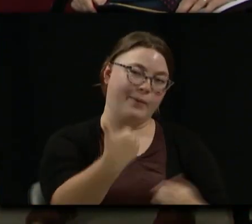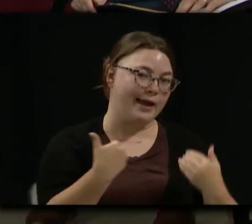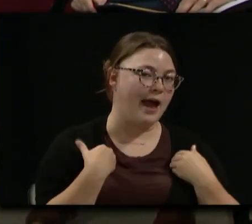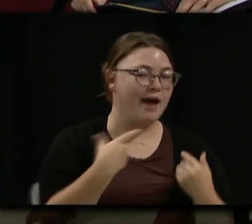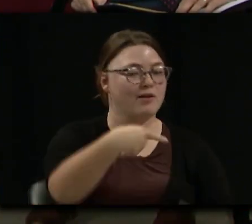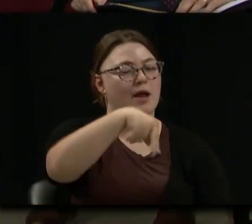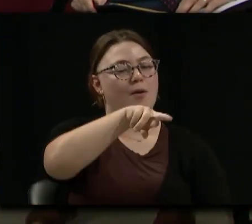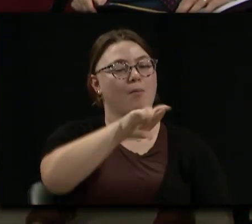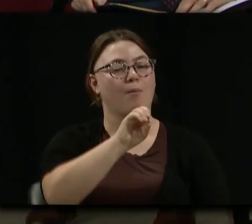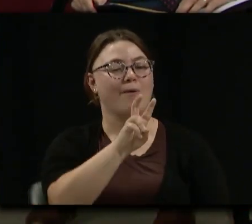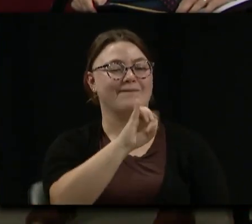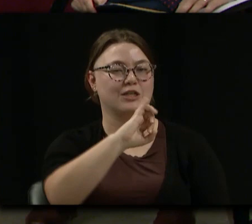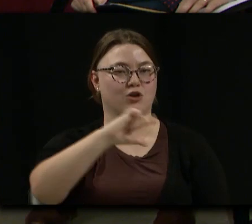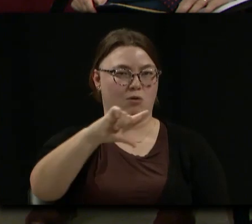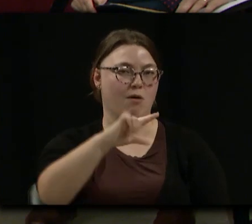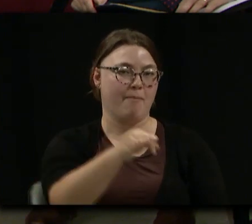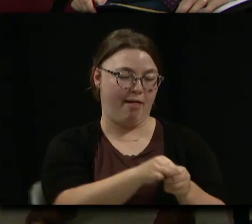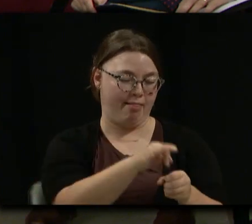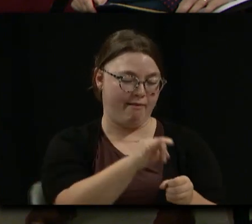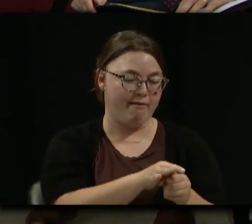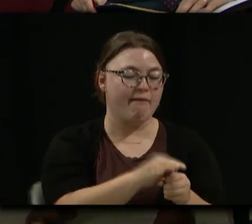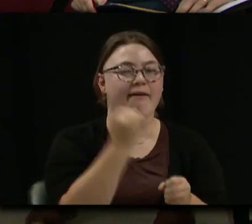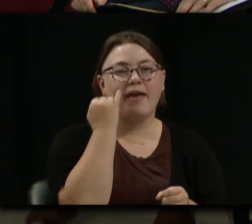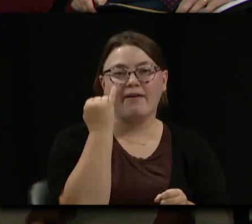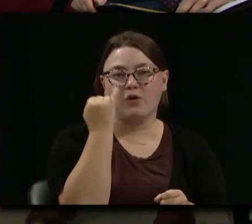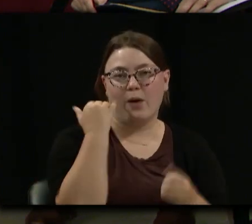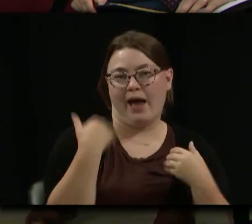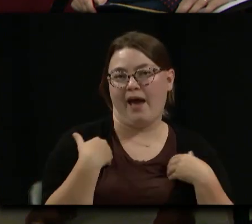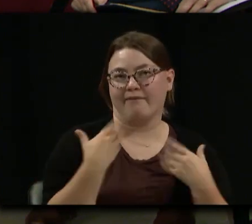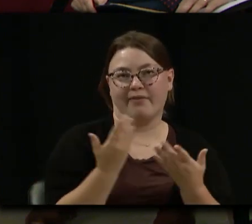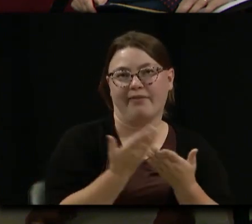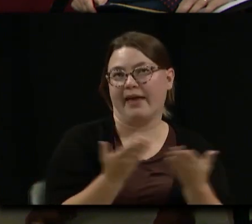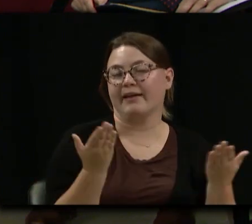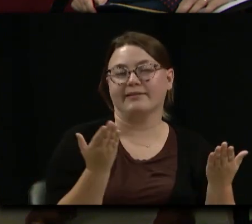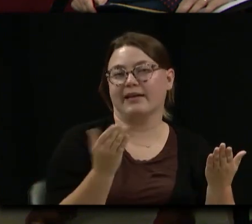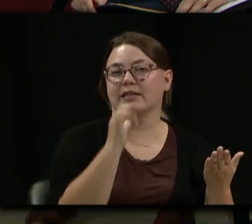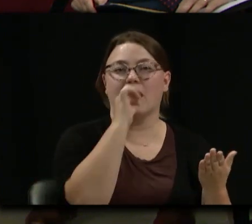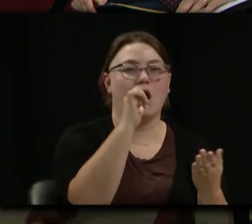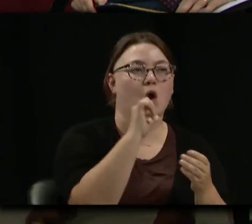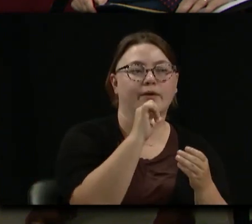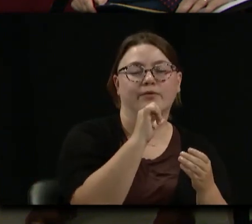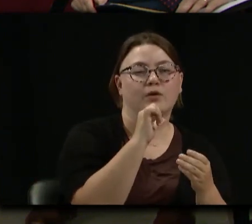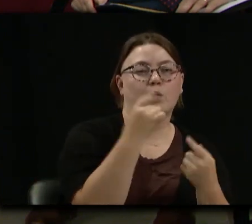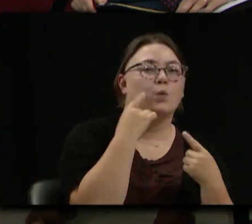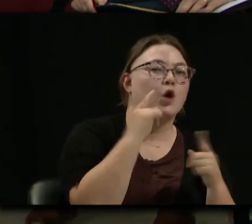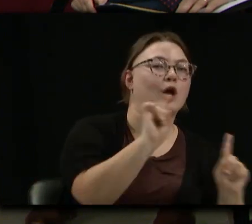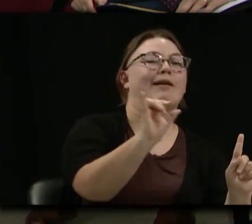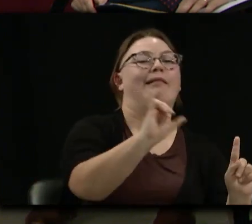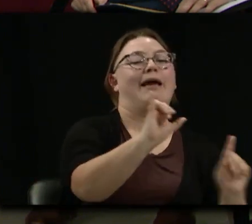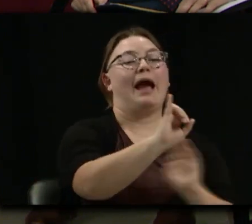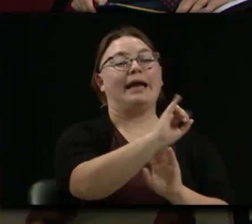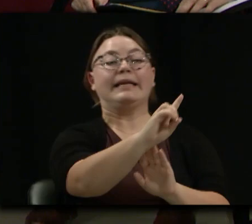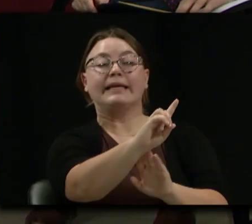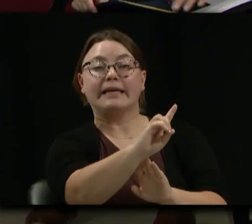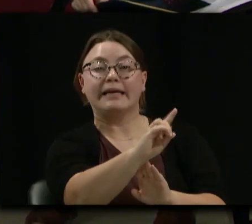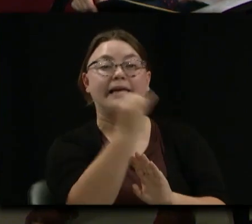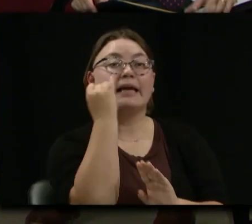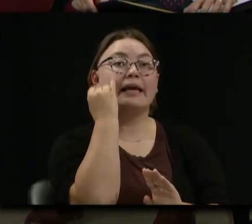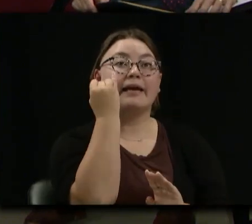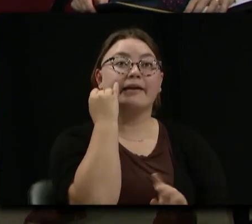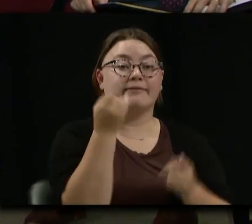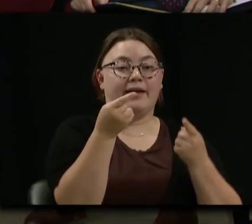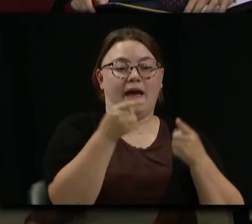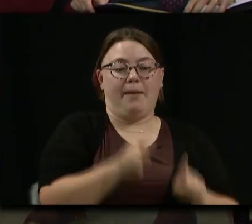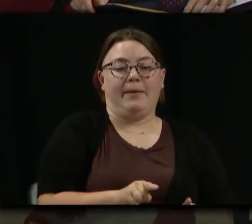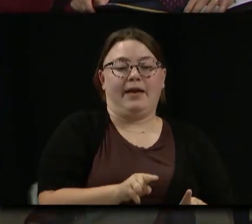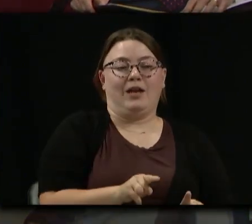something that's not valid, like the ID. But a provisional ballot also can be used if you moved from, let's